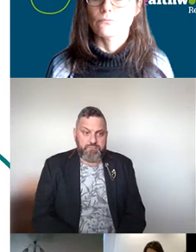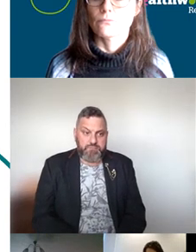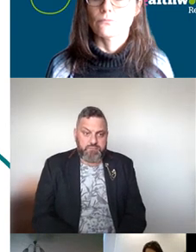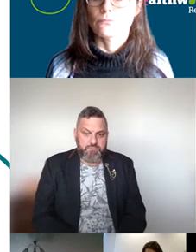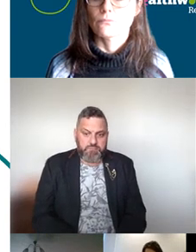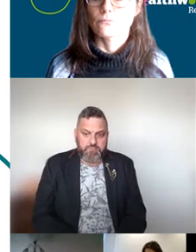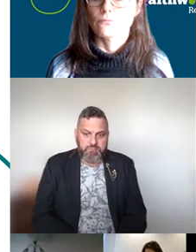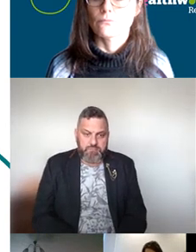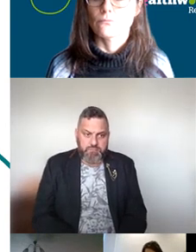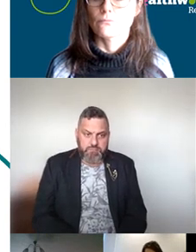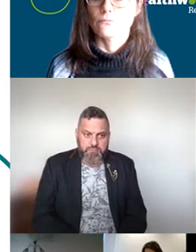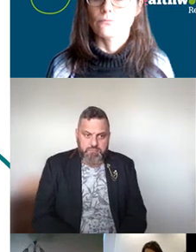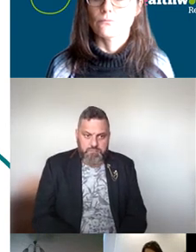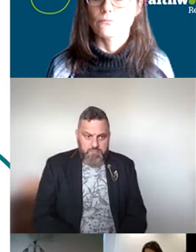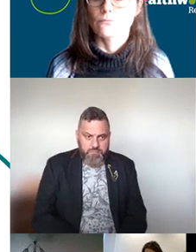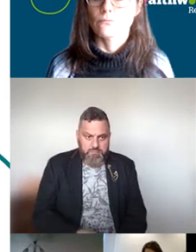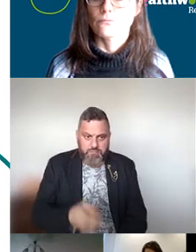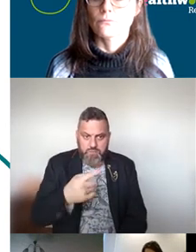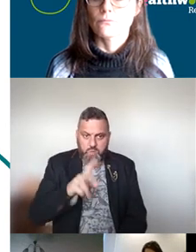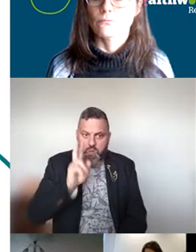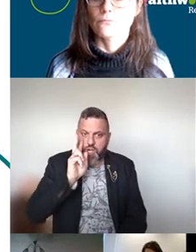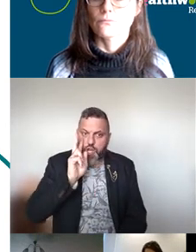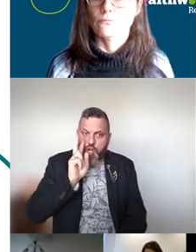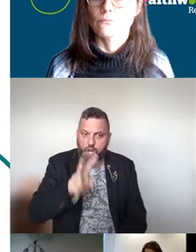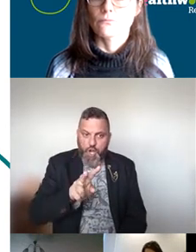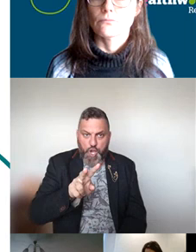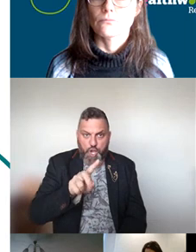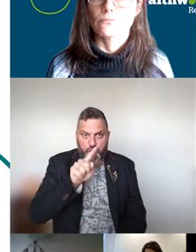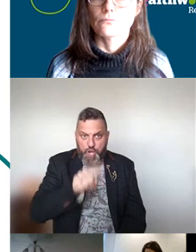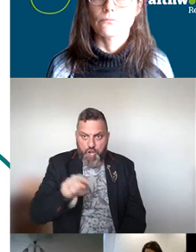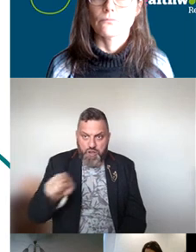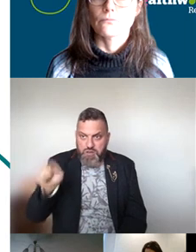And as we've looked at the conditions that